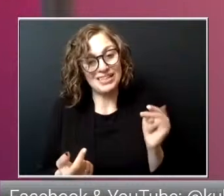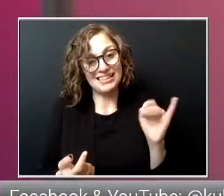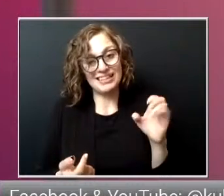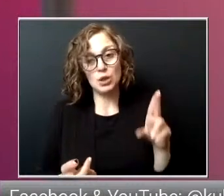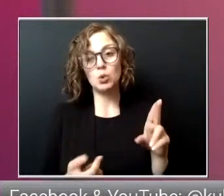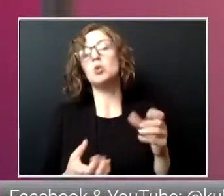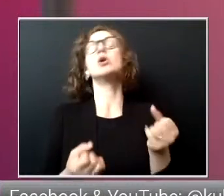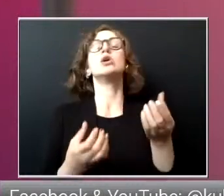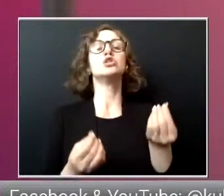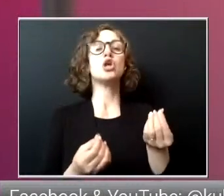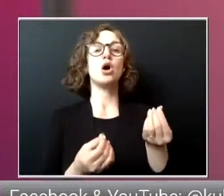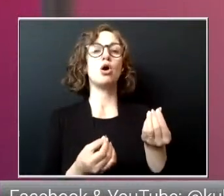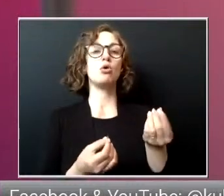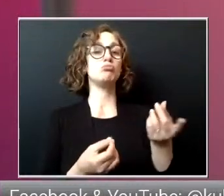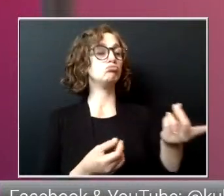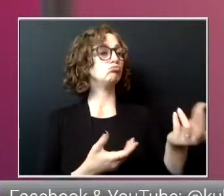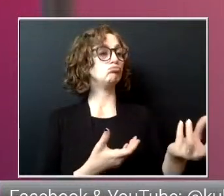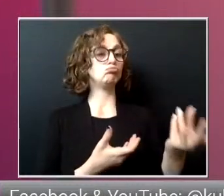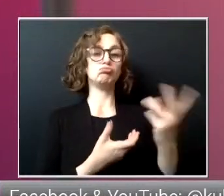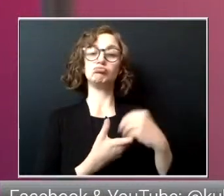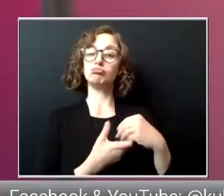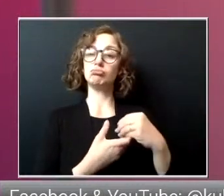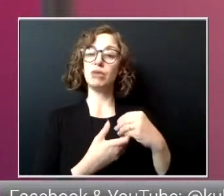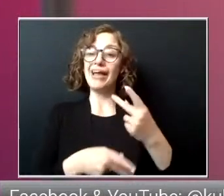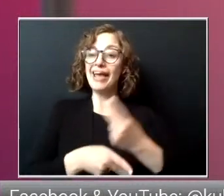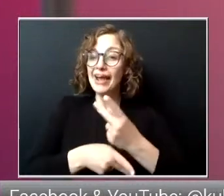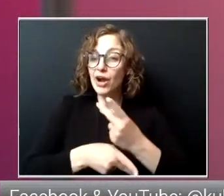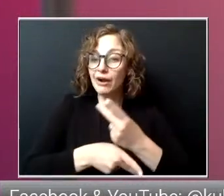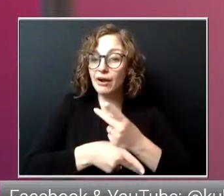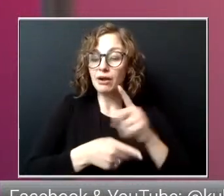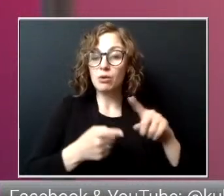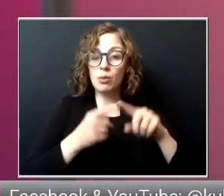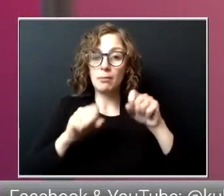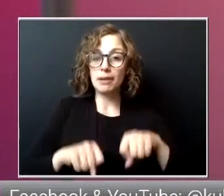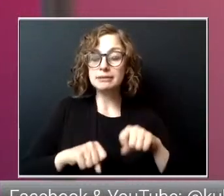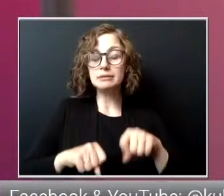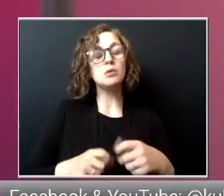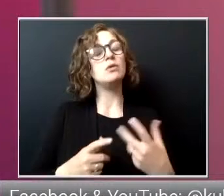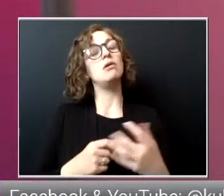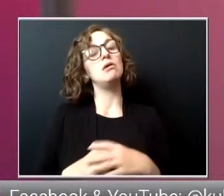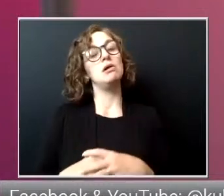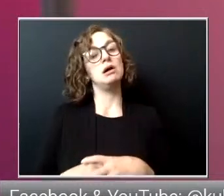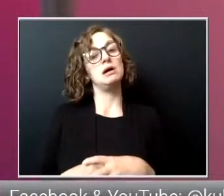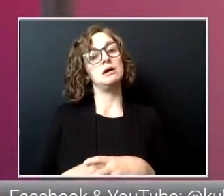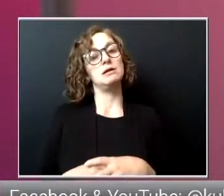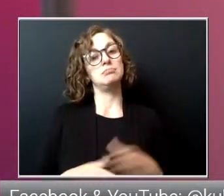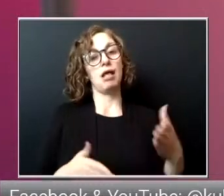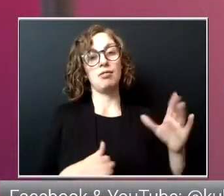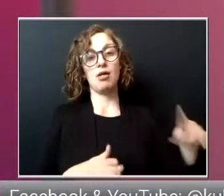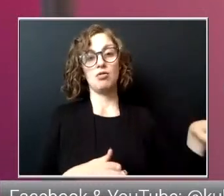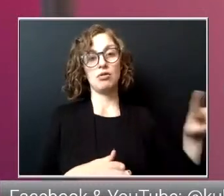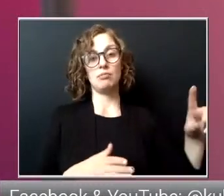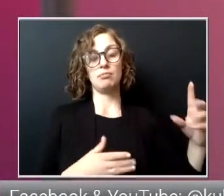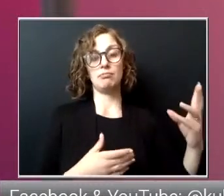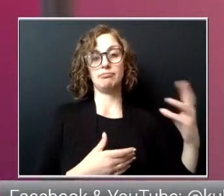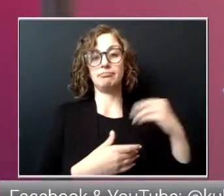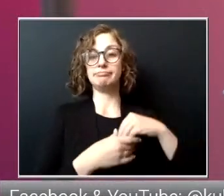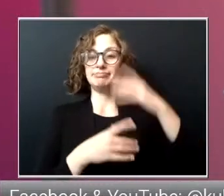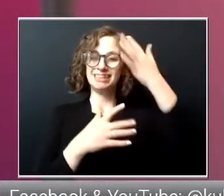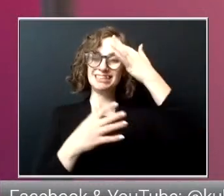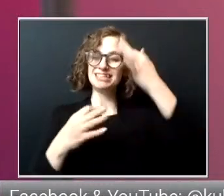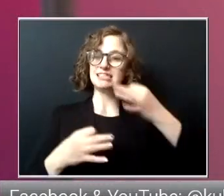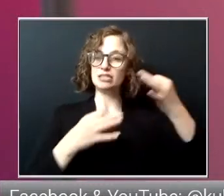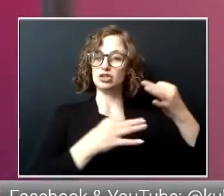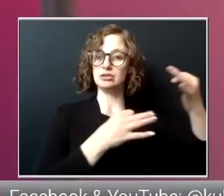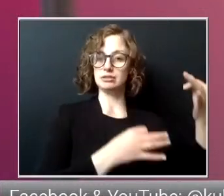participate in cares that we do, and we allow them to be a part of decision making with